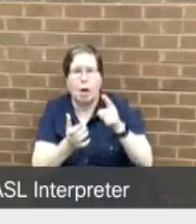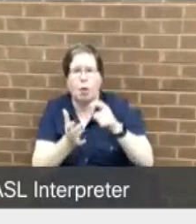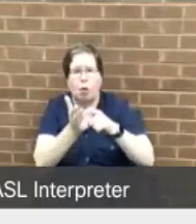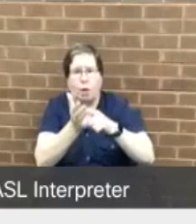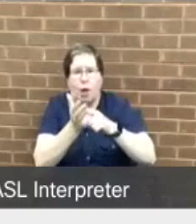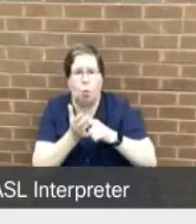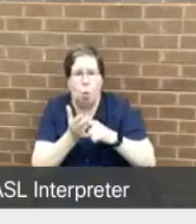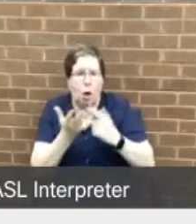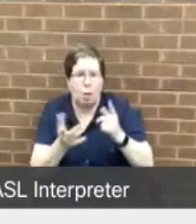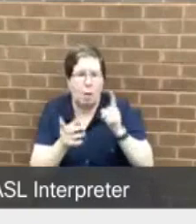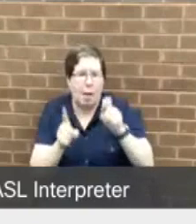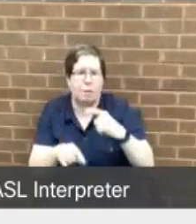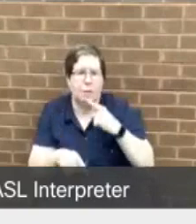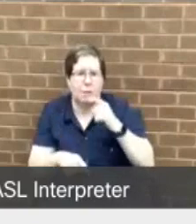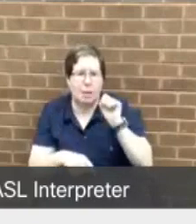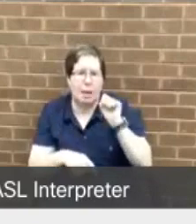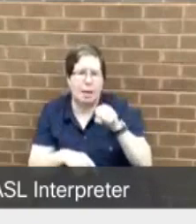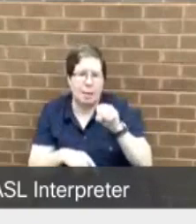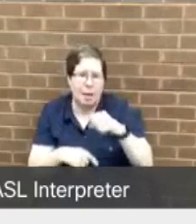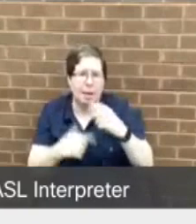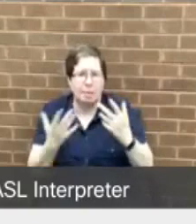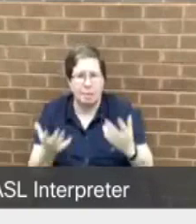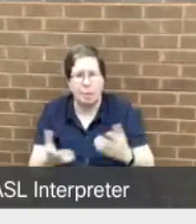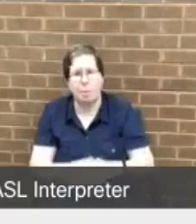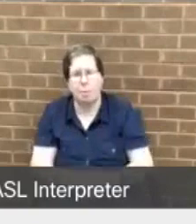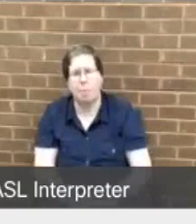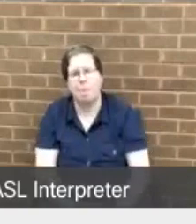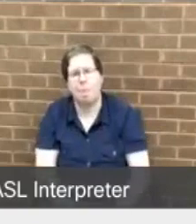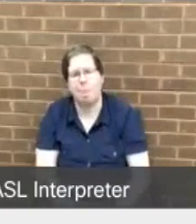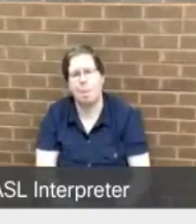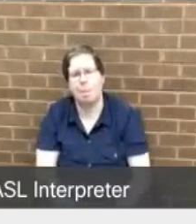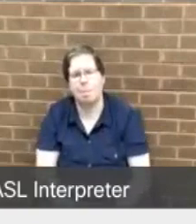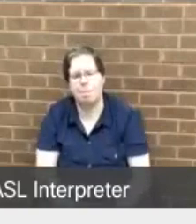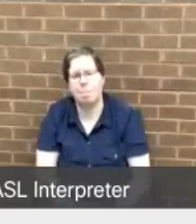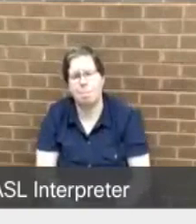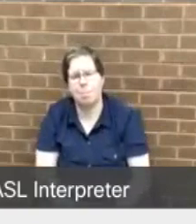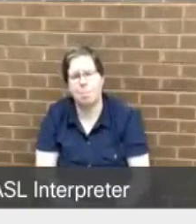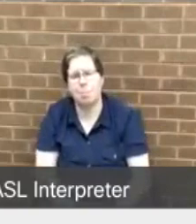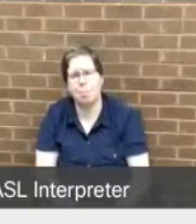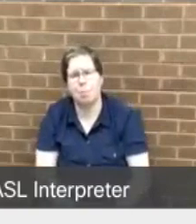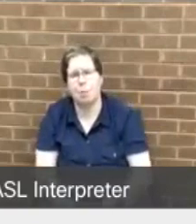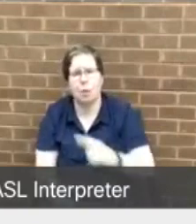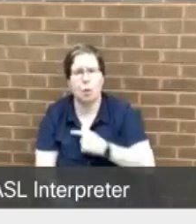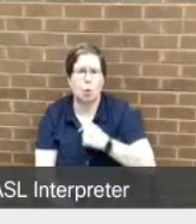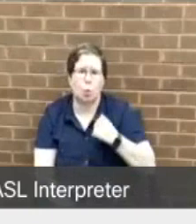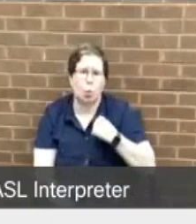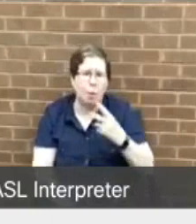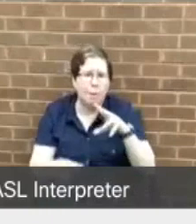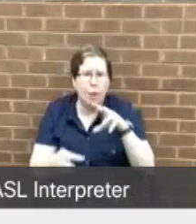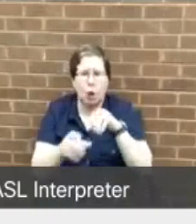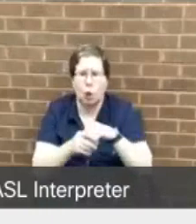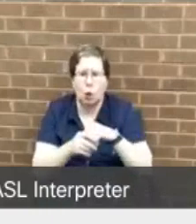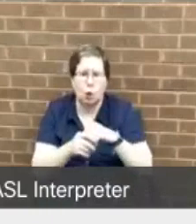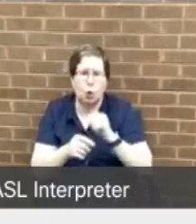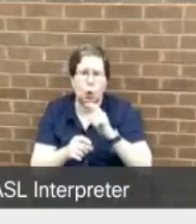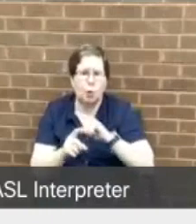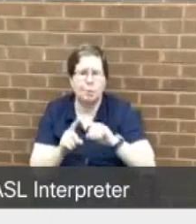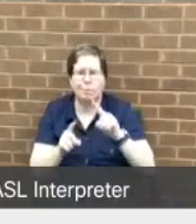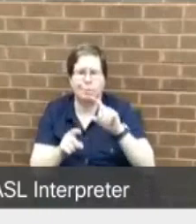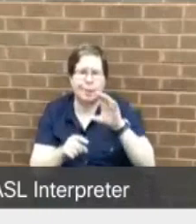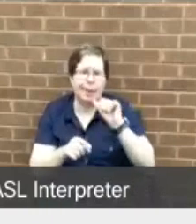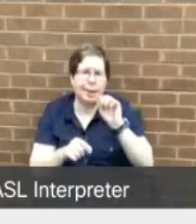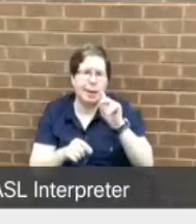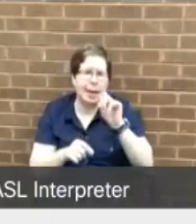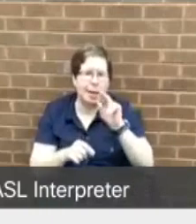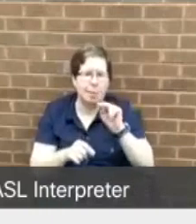yes, we will run that scenario and get that information for you. We've included improvements on the Camden Line in the